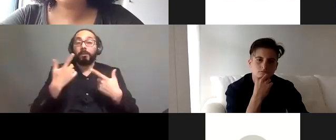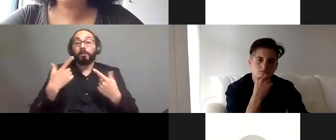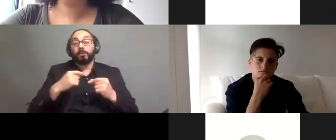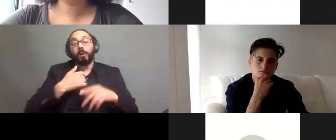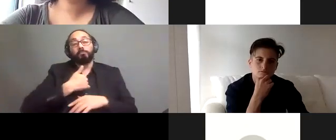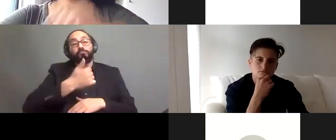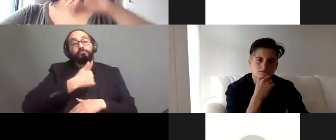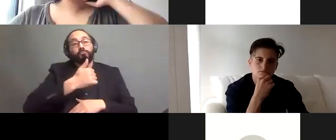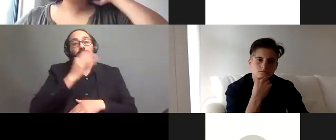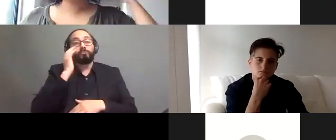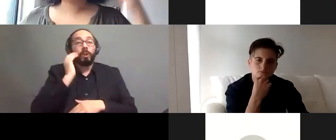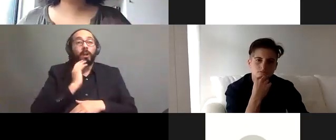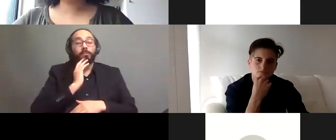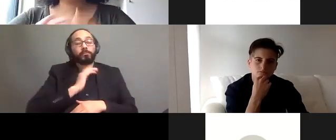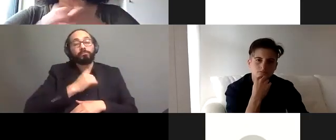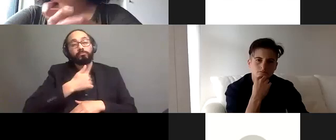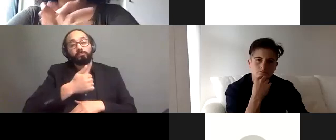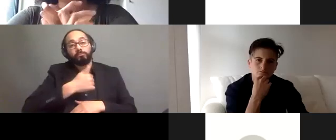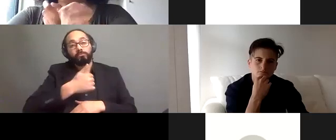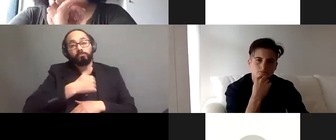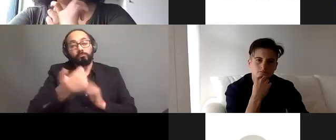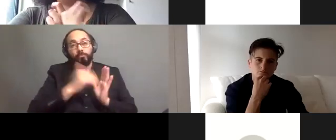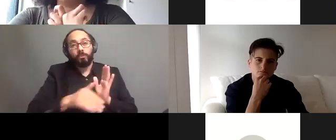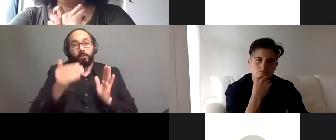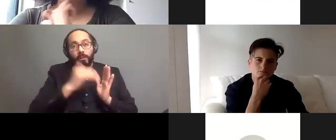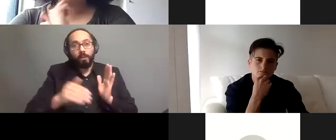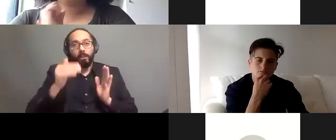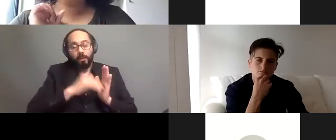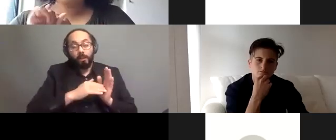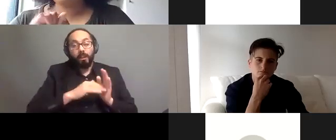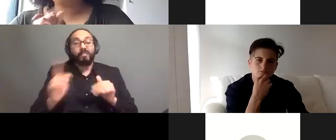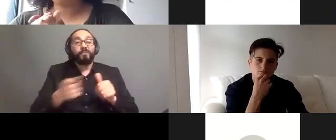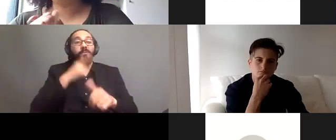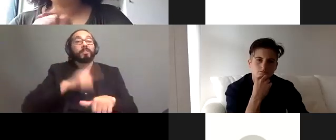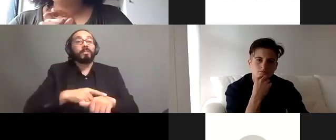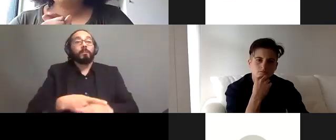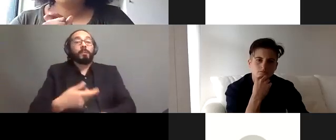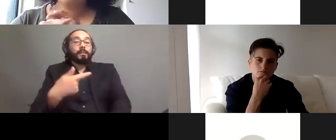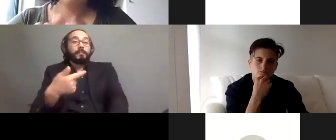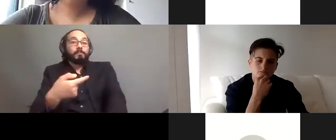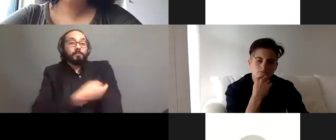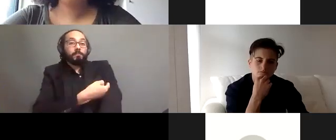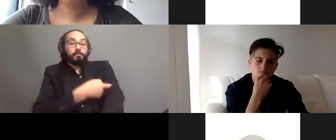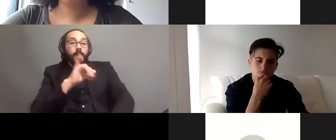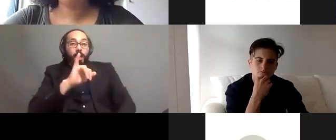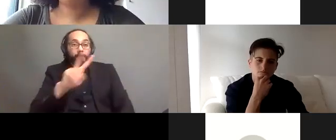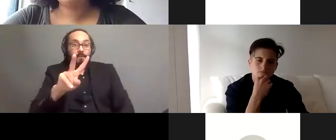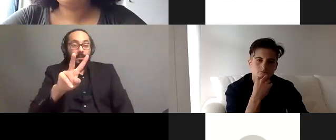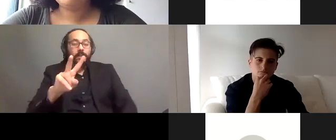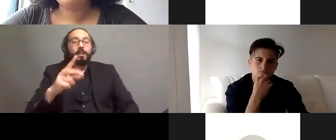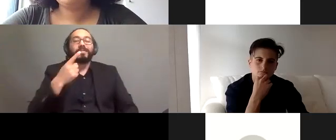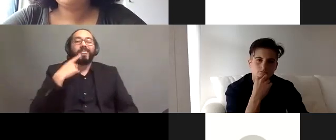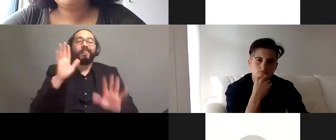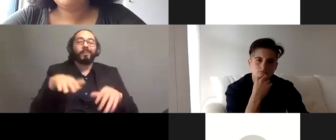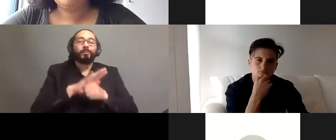and they, you know, the first time they gave me they said, oh, this is just stress, take some ibuprofen. The second time